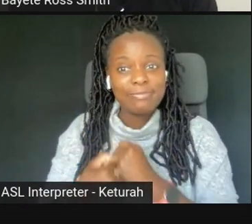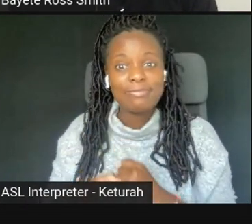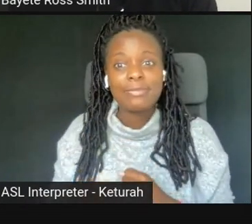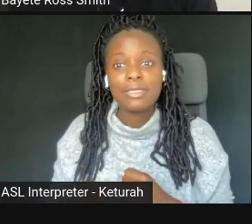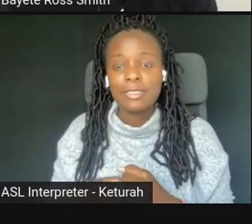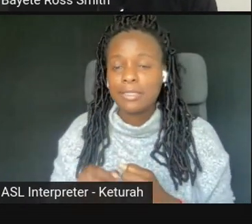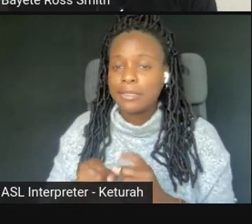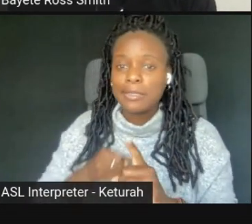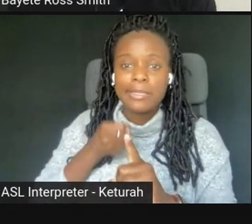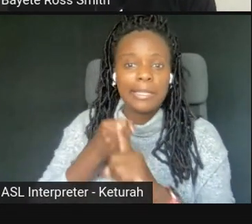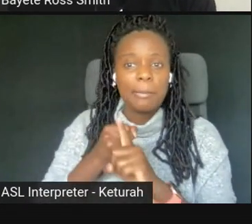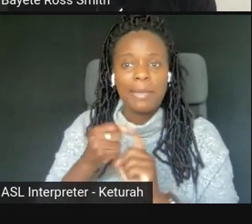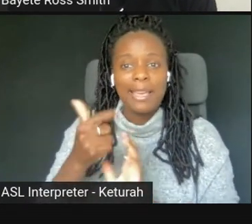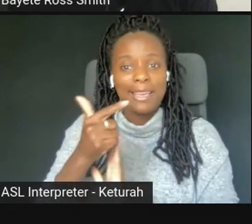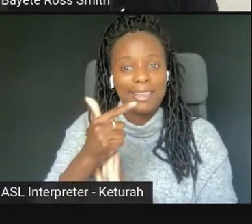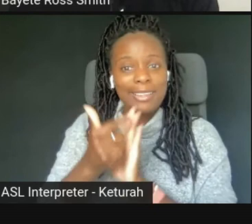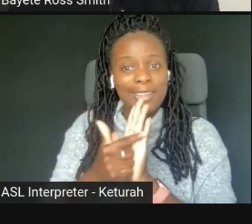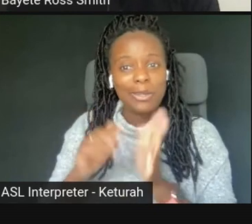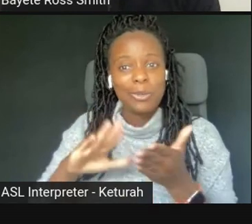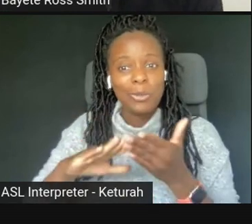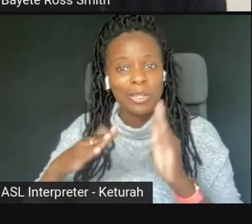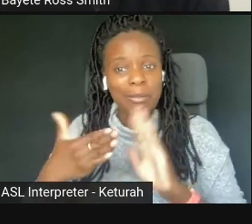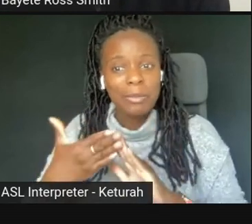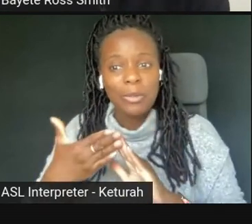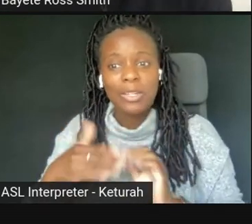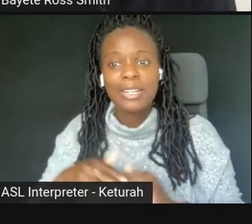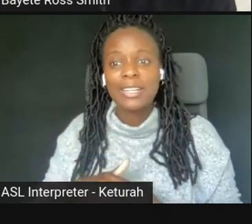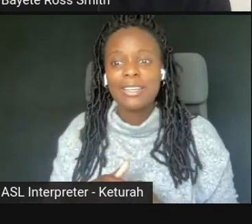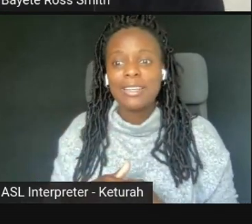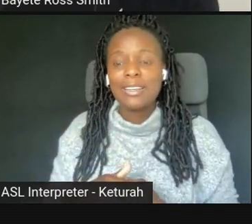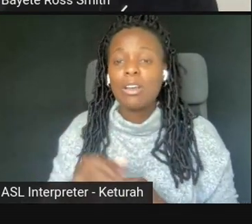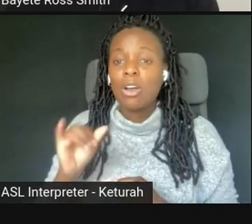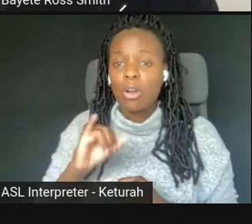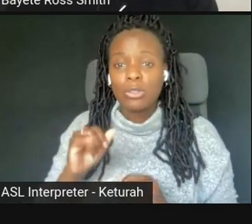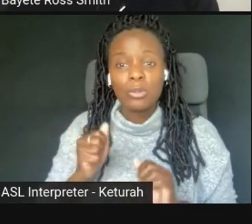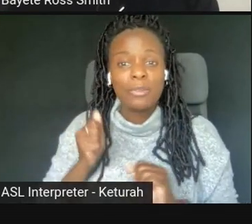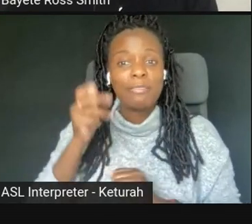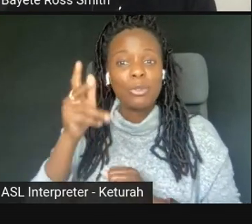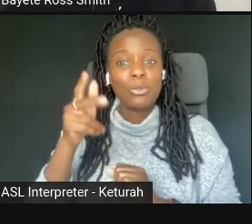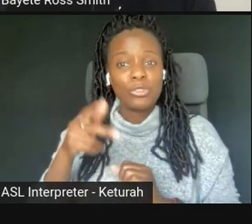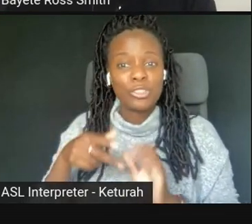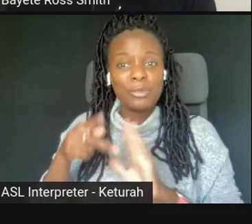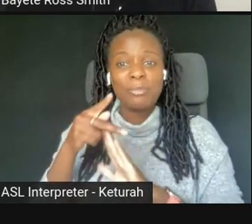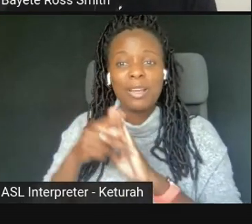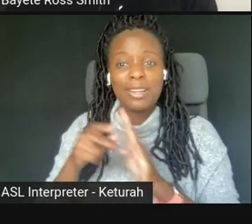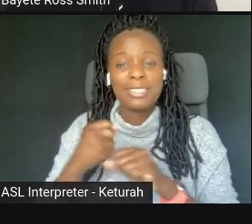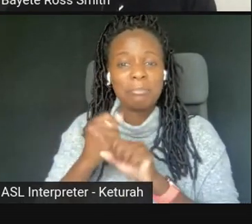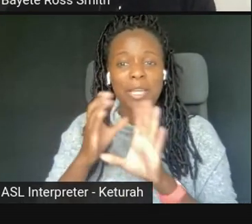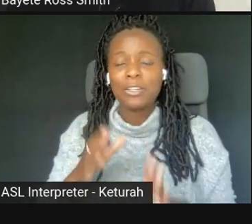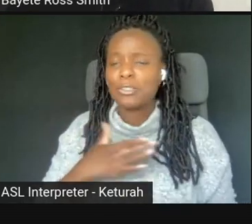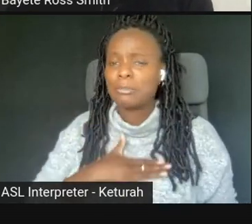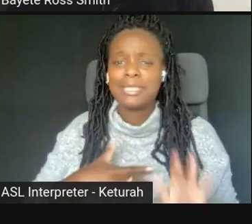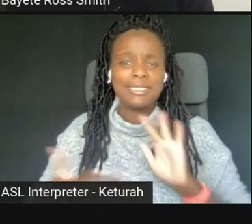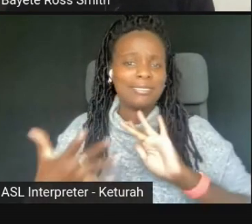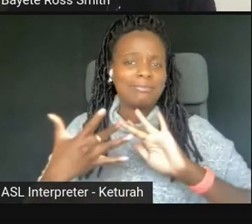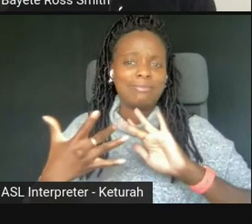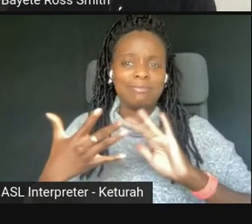create impact around social issues, and affect our future policymakers, please reach out. Thank you very much.